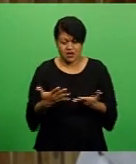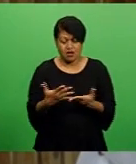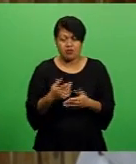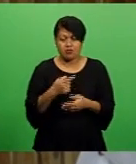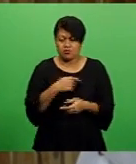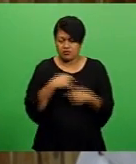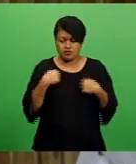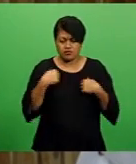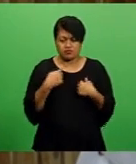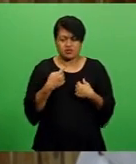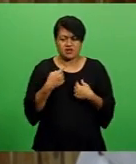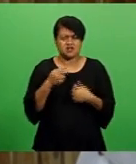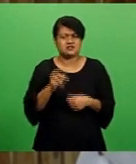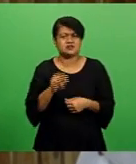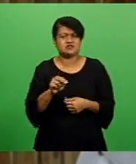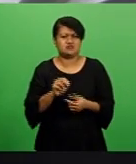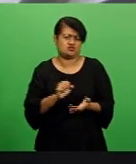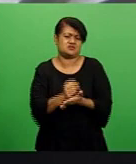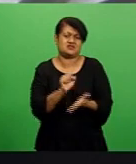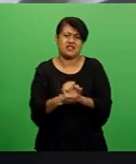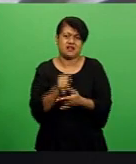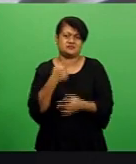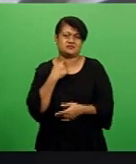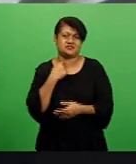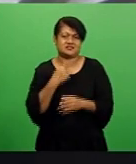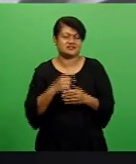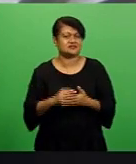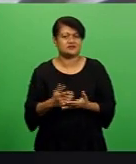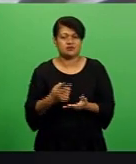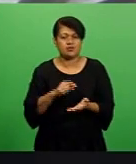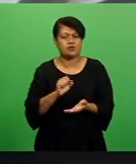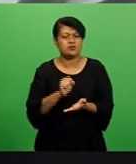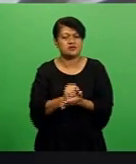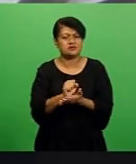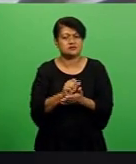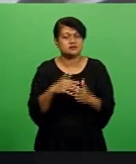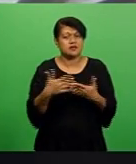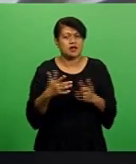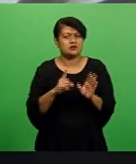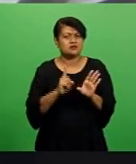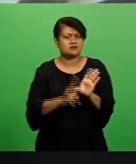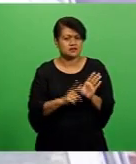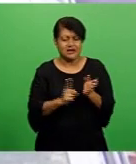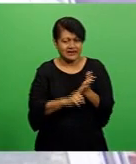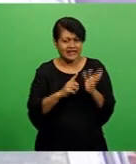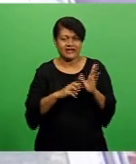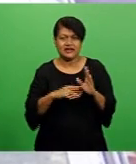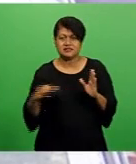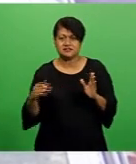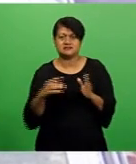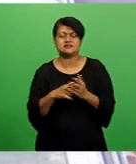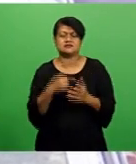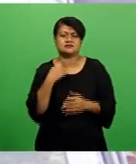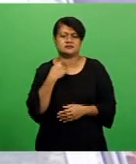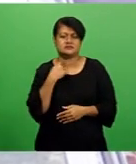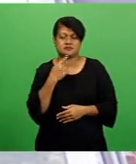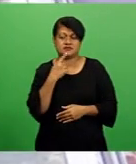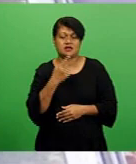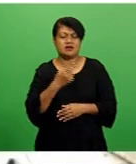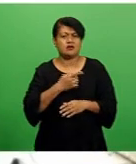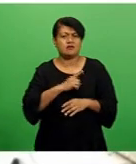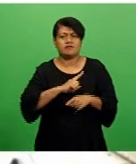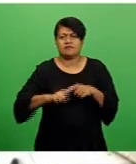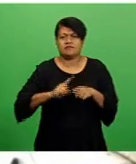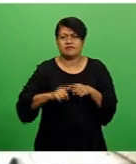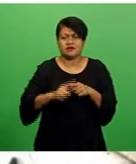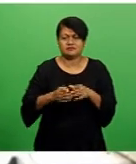keep us surviving during this COVID-19 actually. Lelands Limited says as sales in tourism dropped, they quickly restructured their business